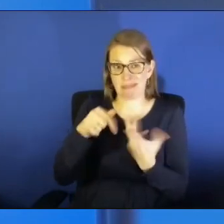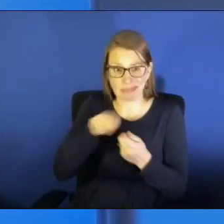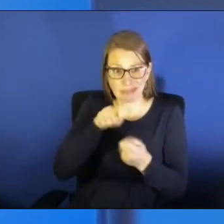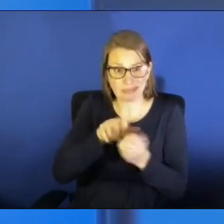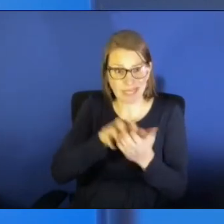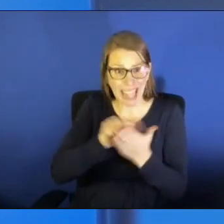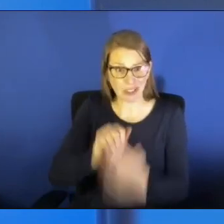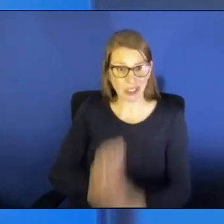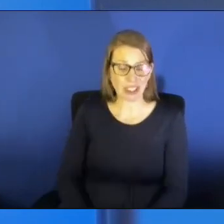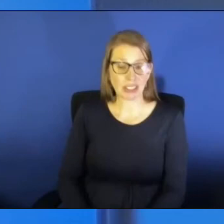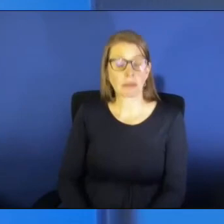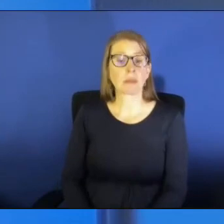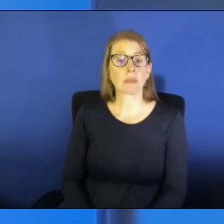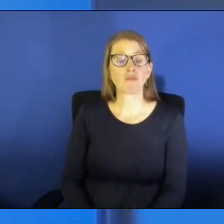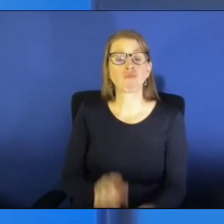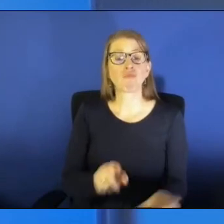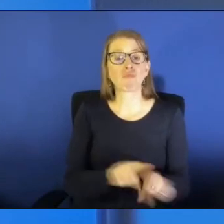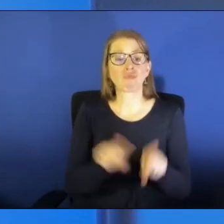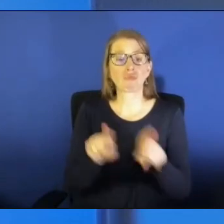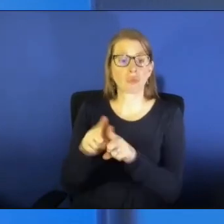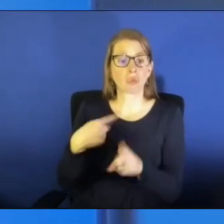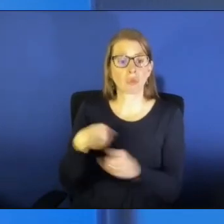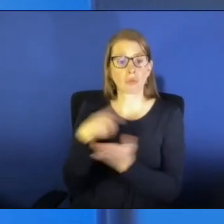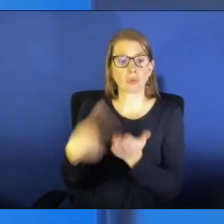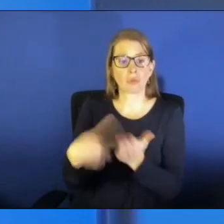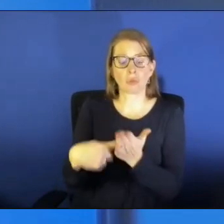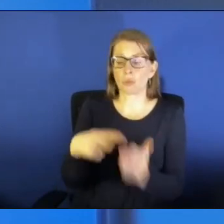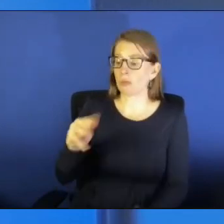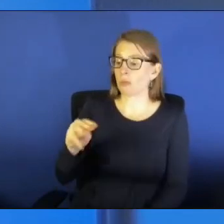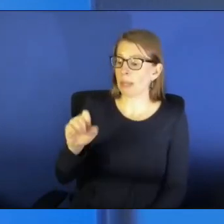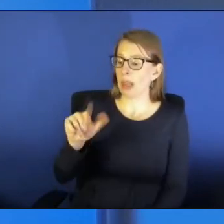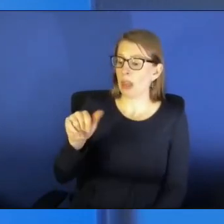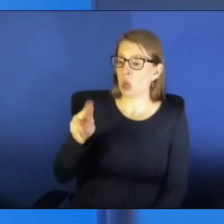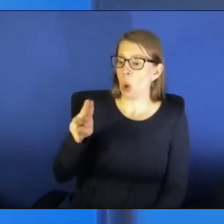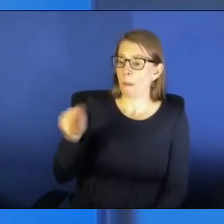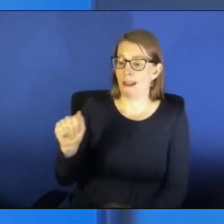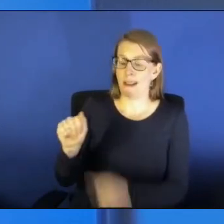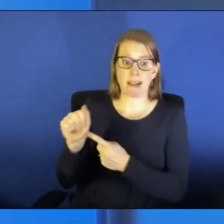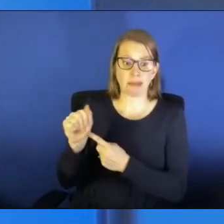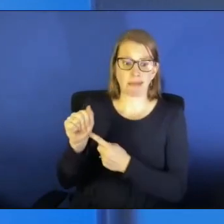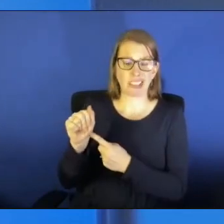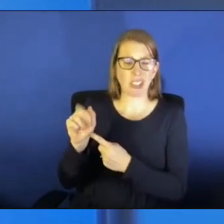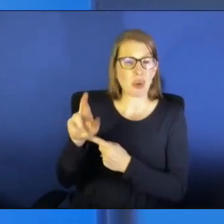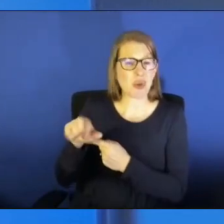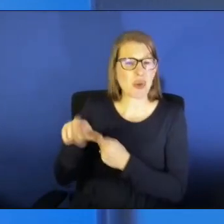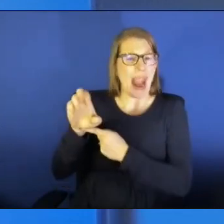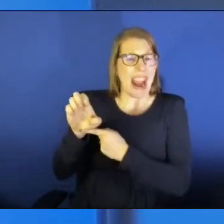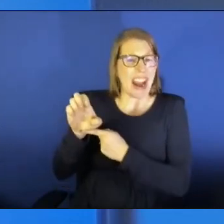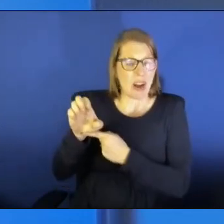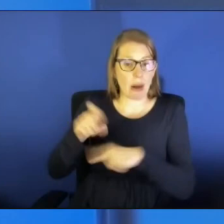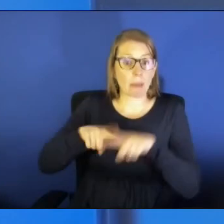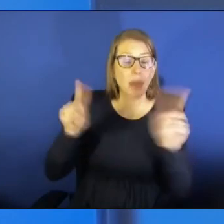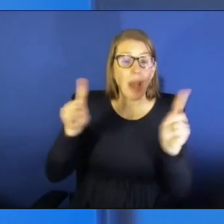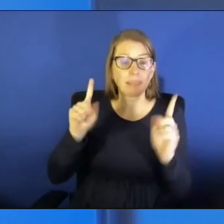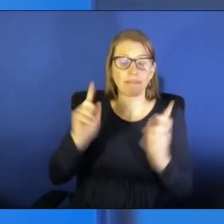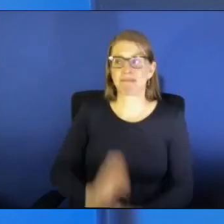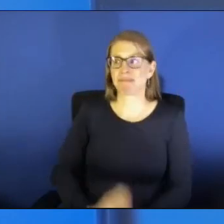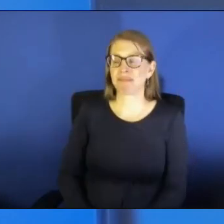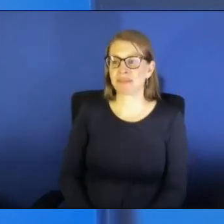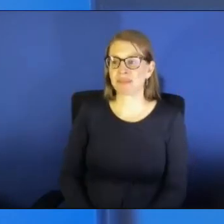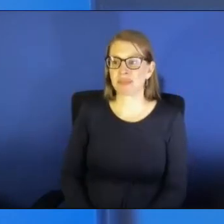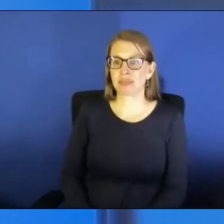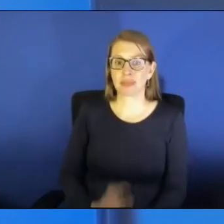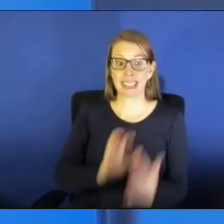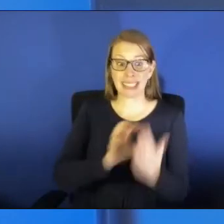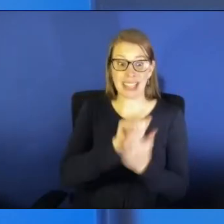Even with how much we've been talking about melanoma, it's relatively rare, but the beauty of a cancer center like the